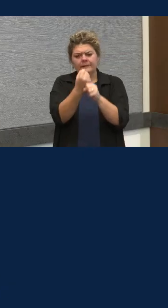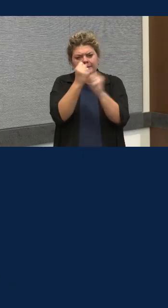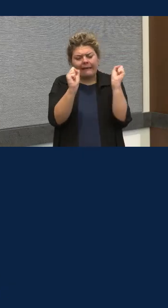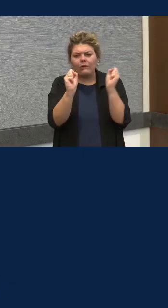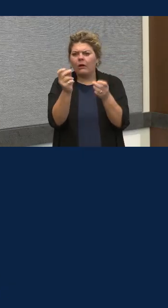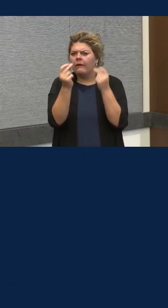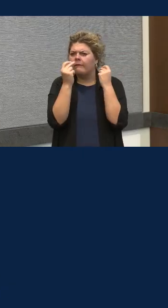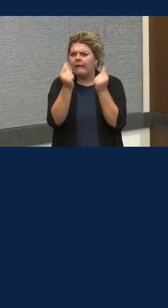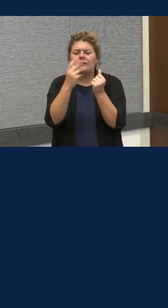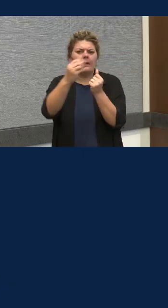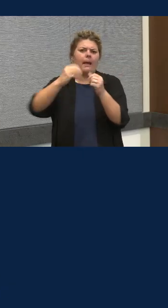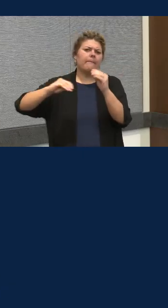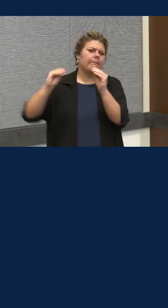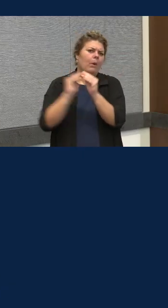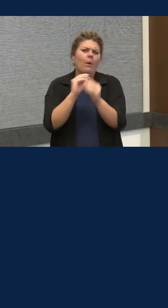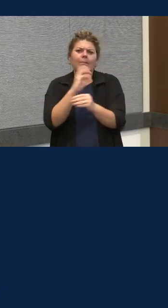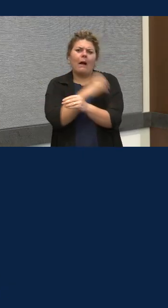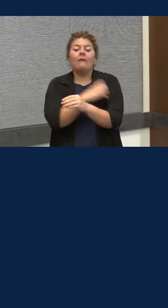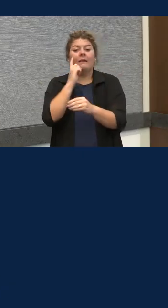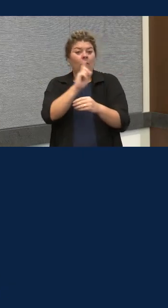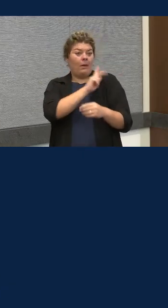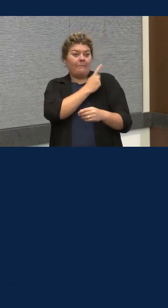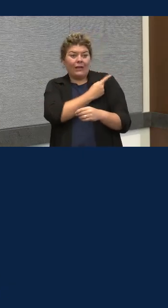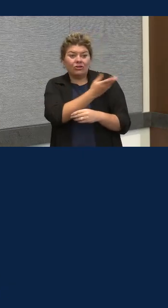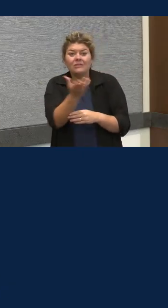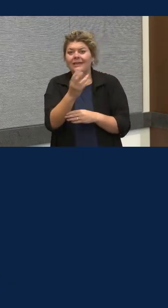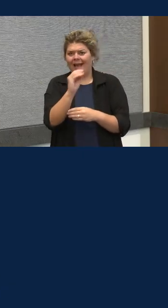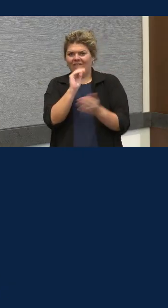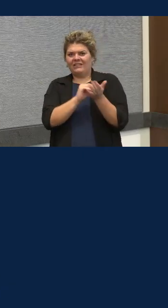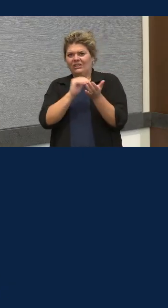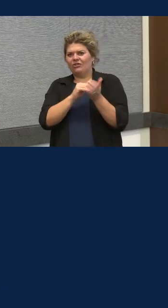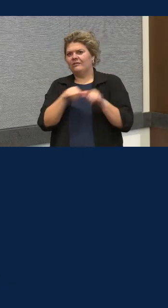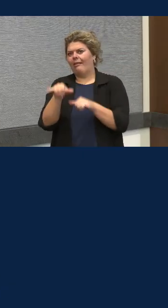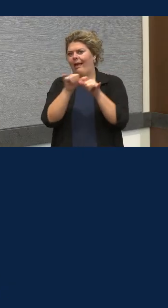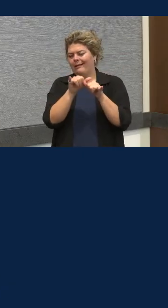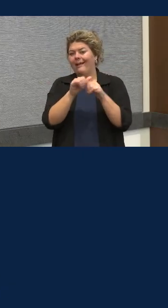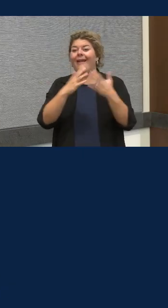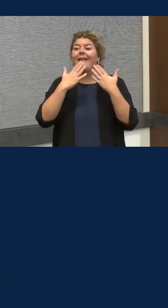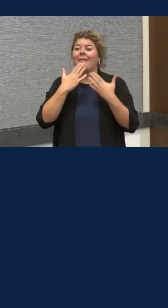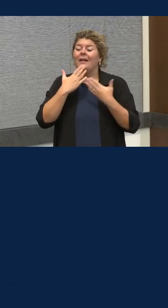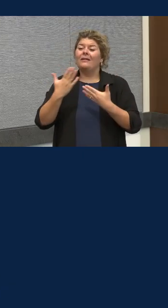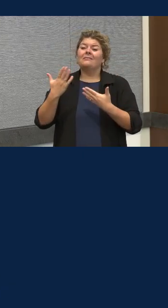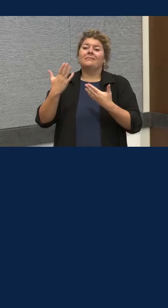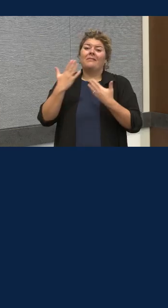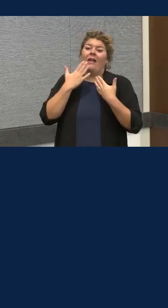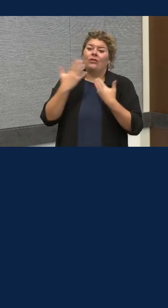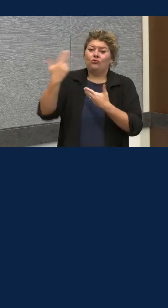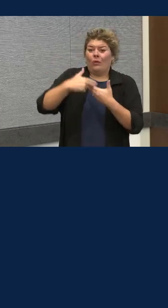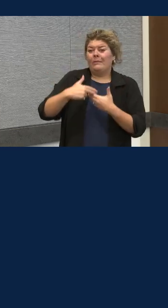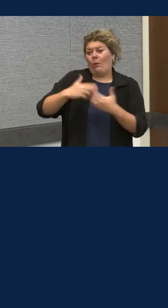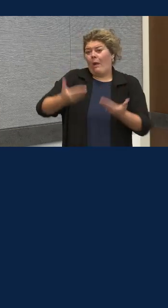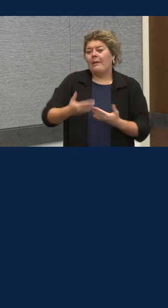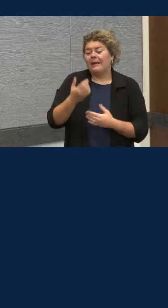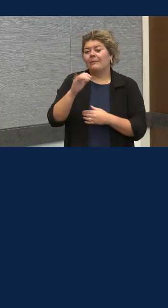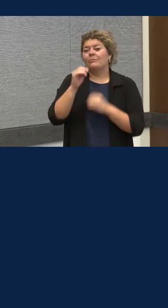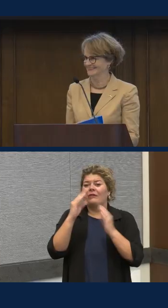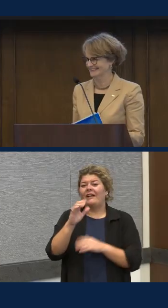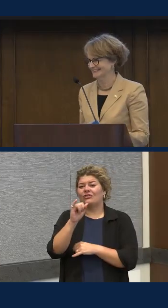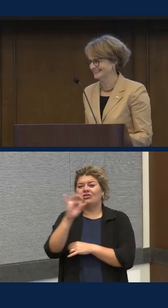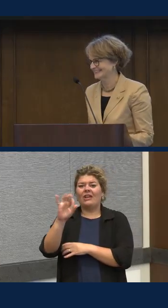faster, and more powerful for patients and physicians alike. Please join me in welcoming Professor Jeff